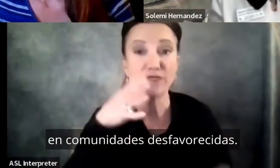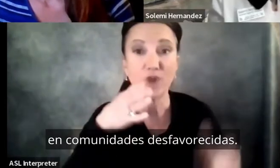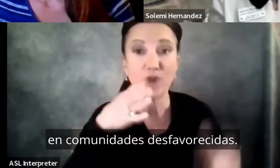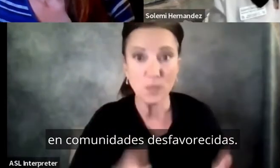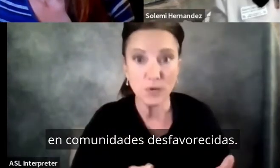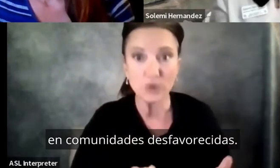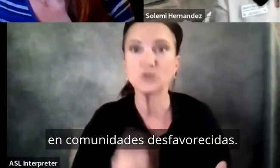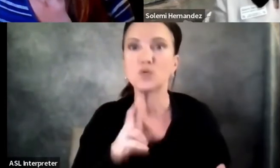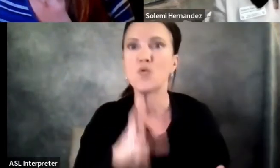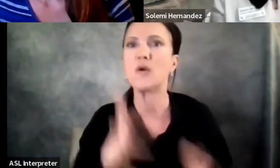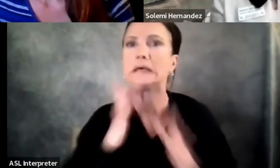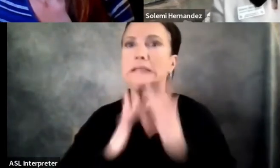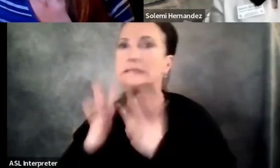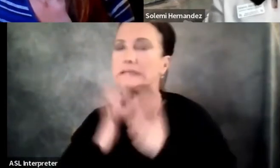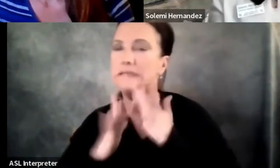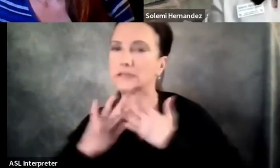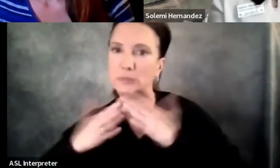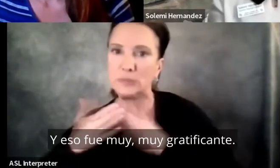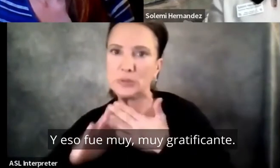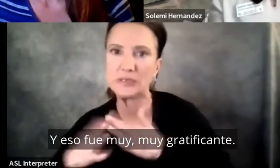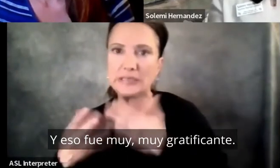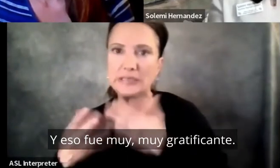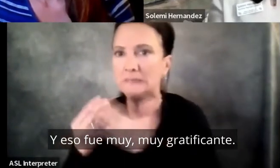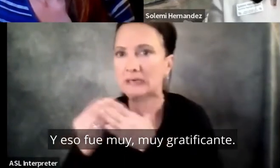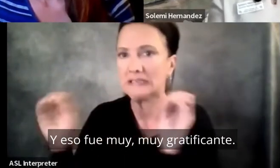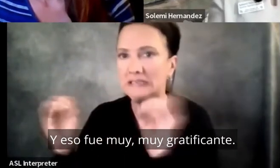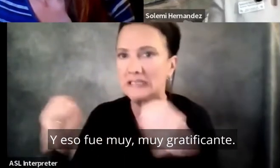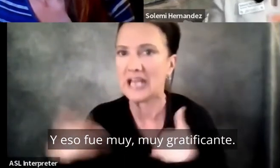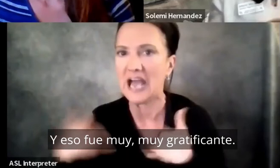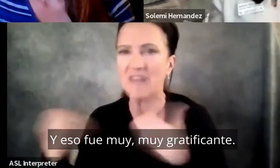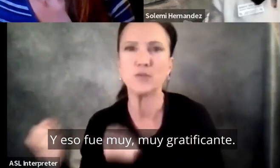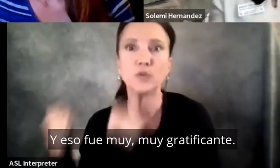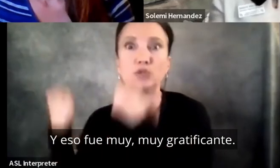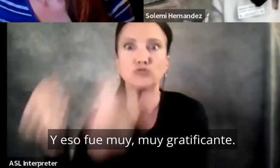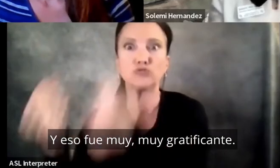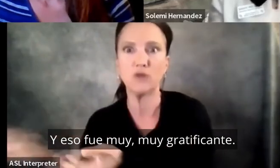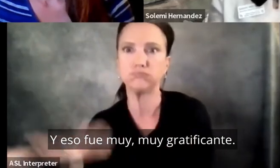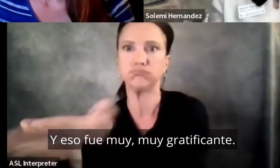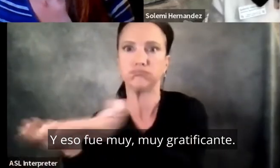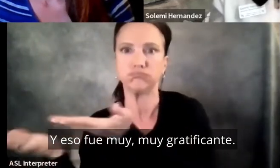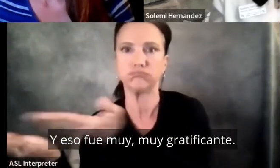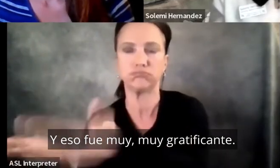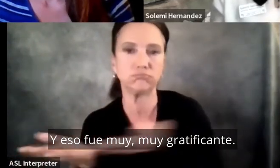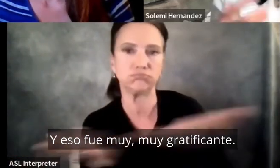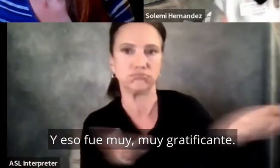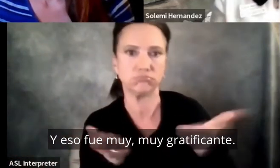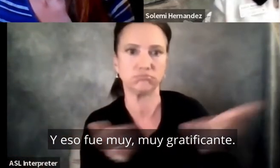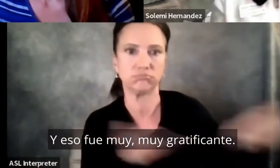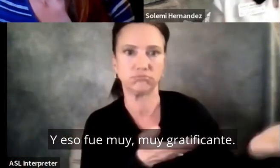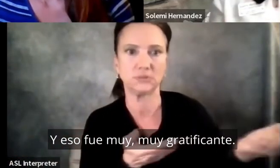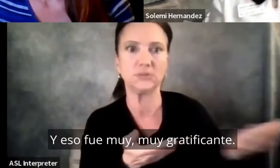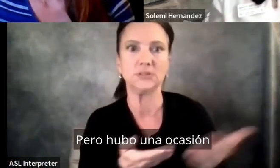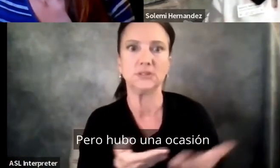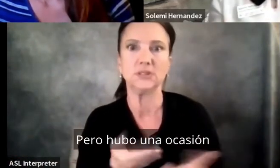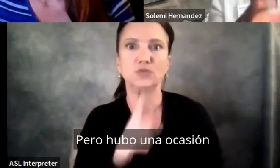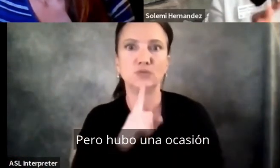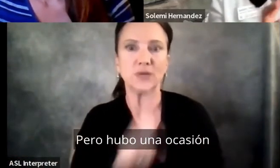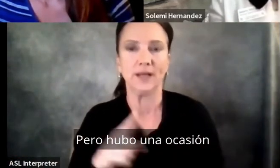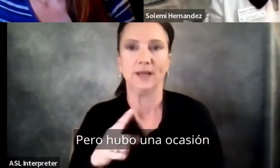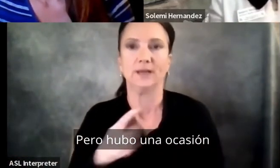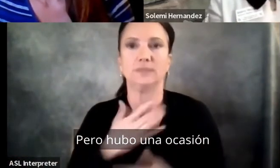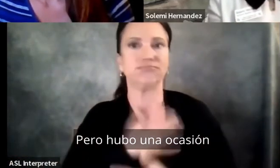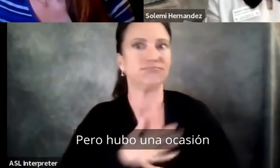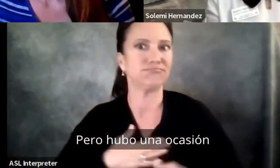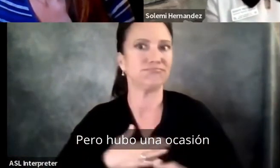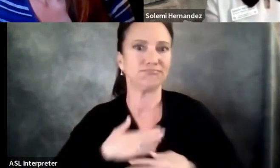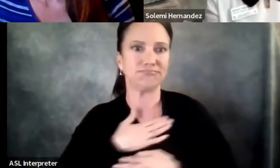disadvantaged communities. And, you know, that was super, super, rewarding. But, you know, there was